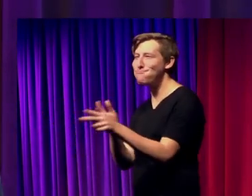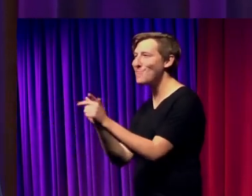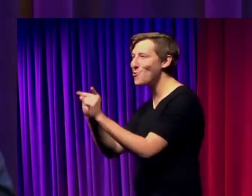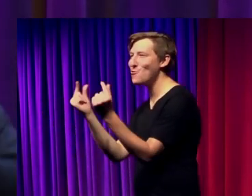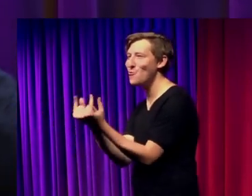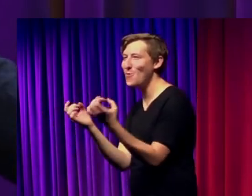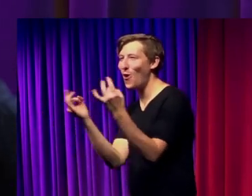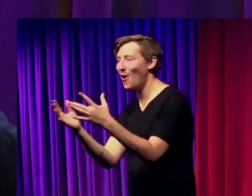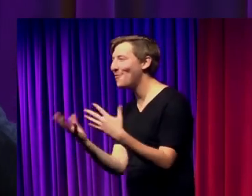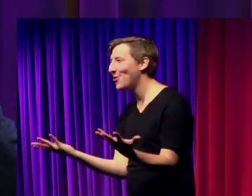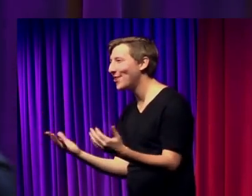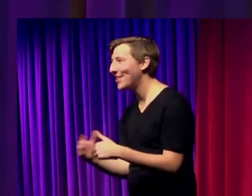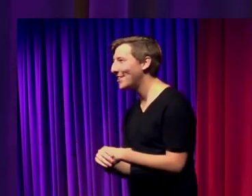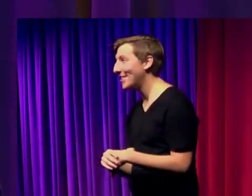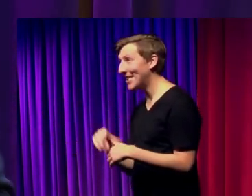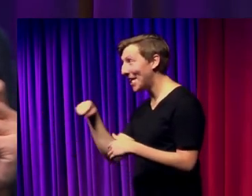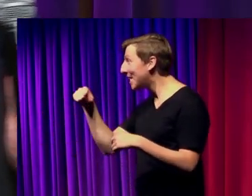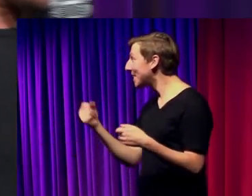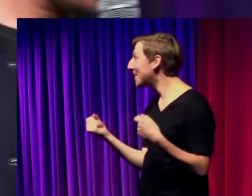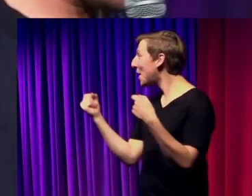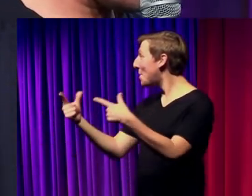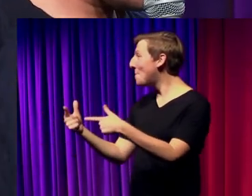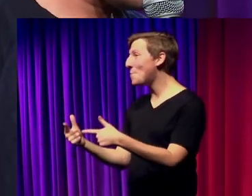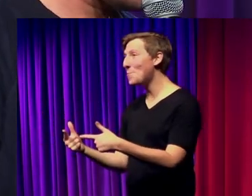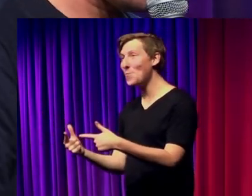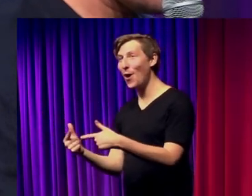this is an improv show. You never know what happens.